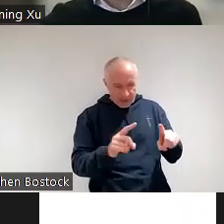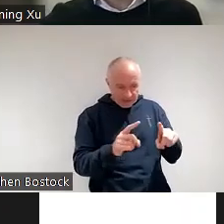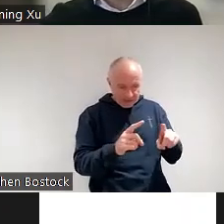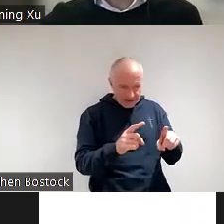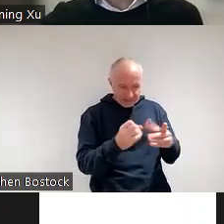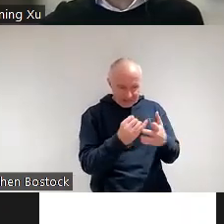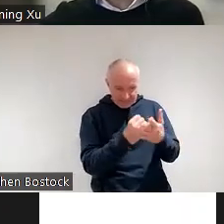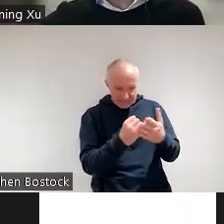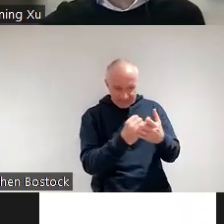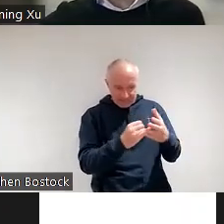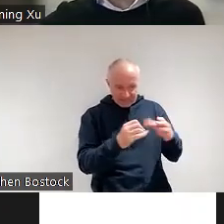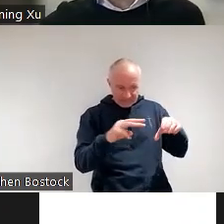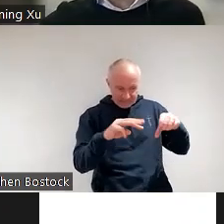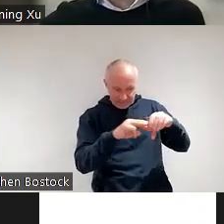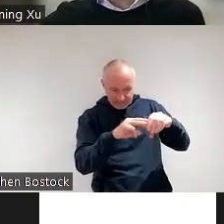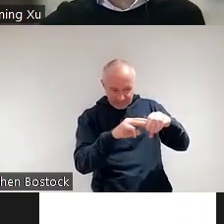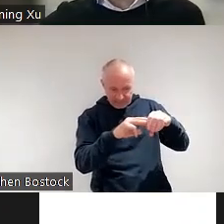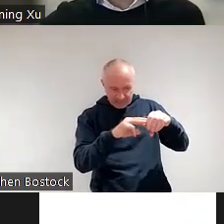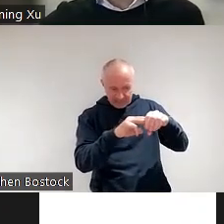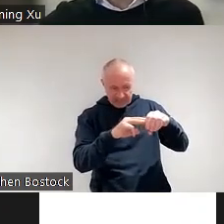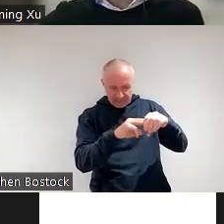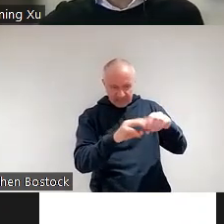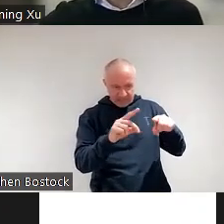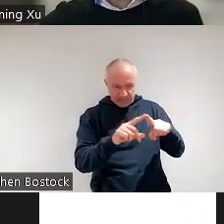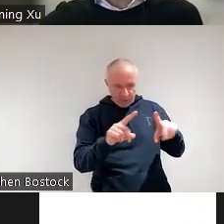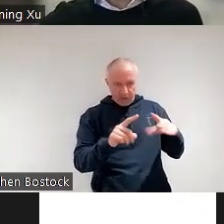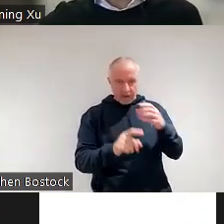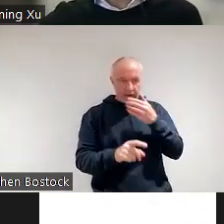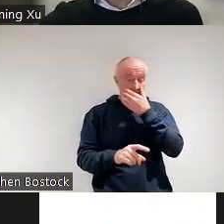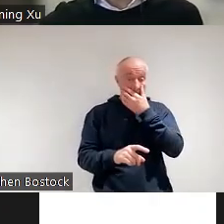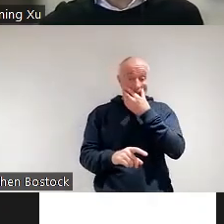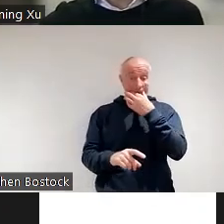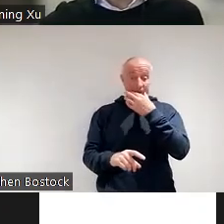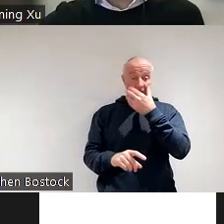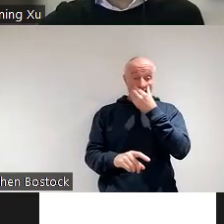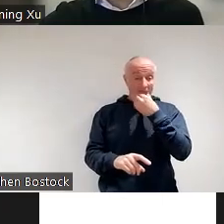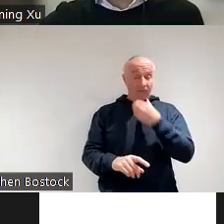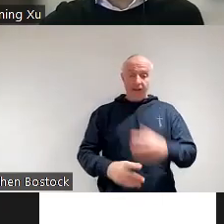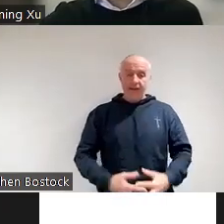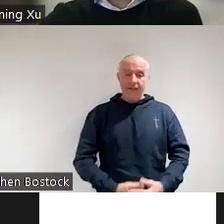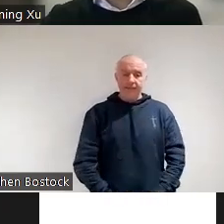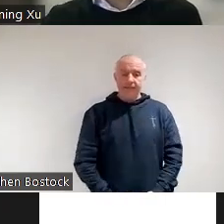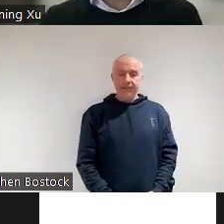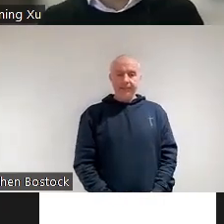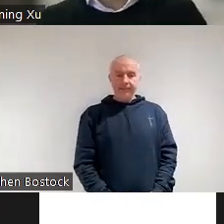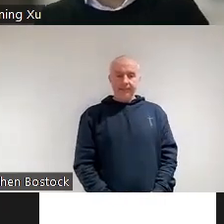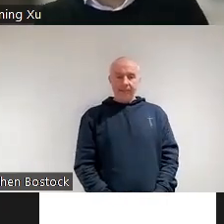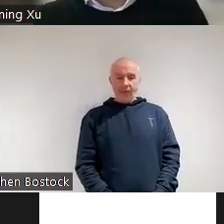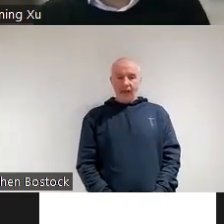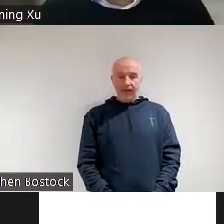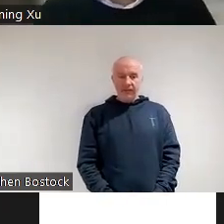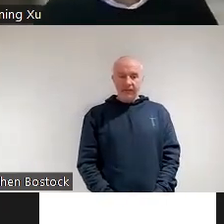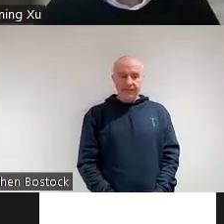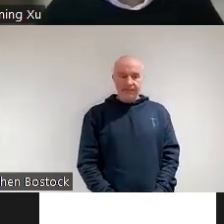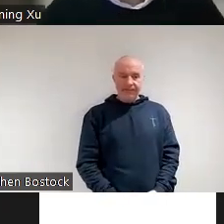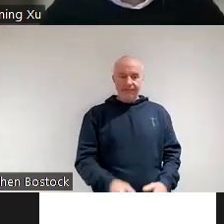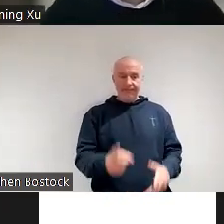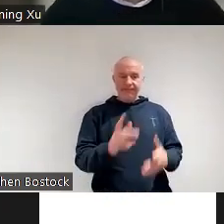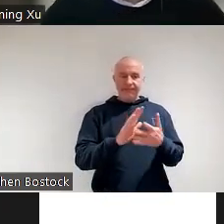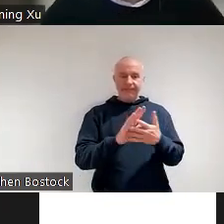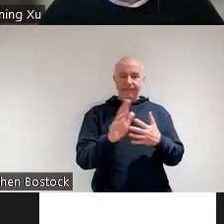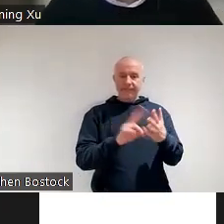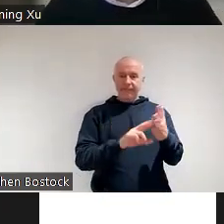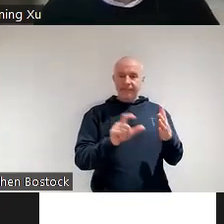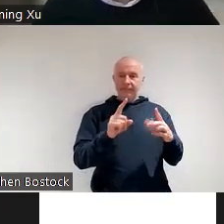connectors looks like after all this test. The final one I want to point out is, which is when I was in HVDC industry, we did quite a